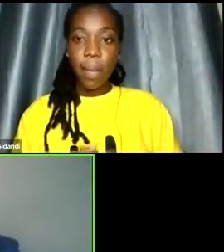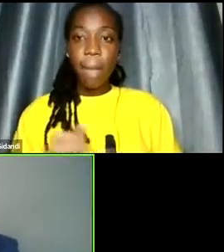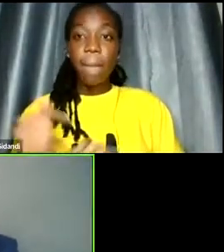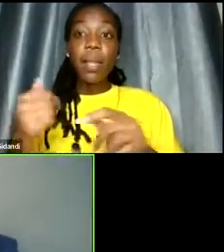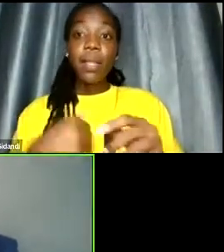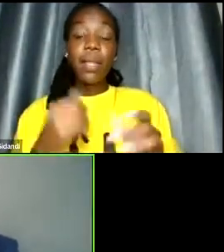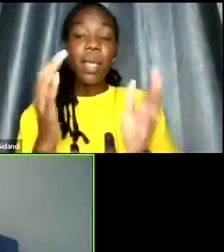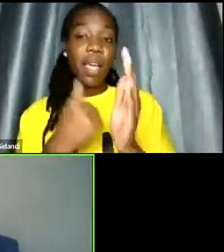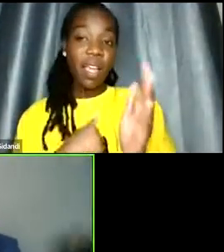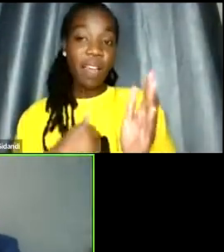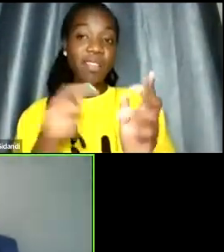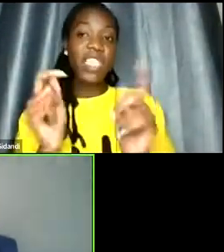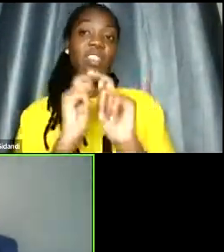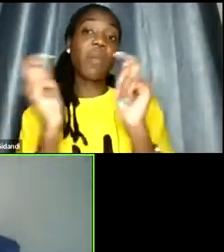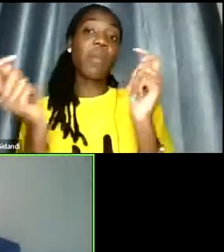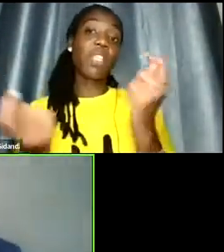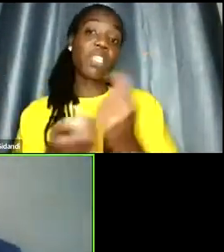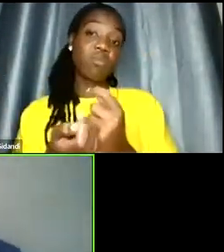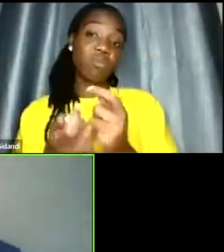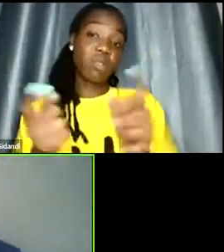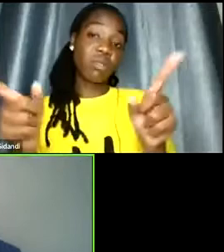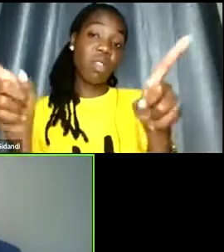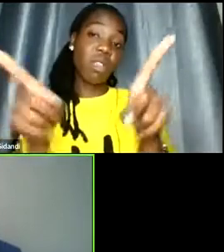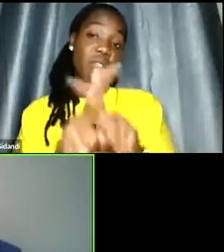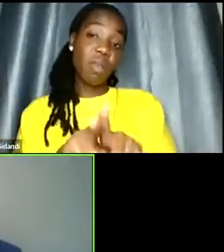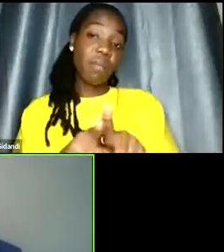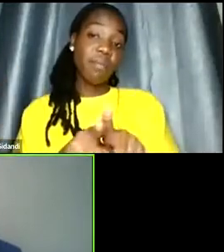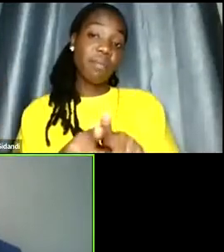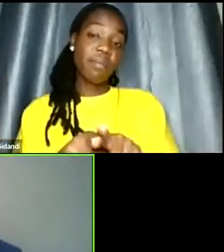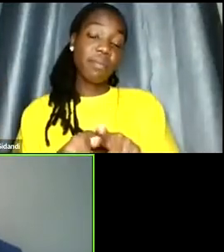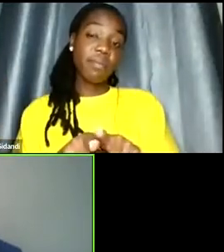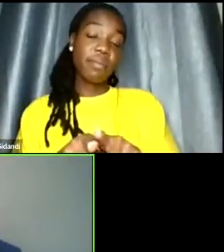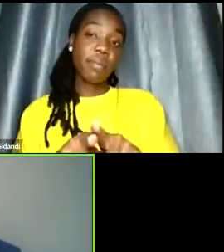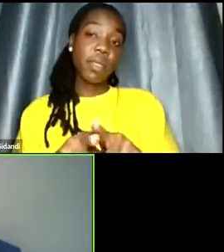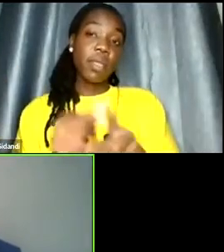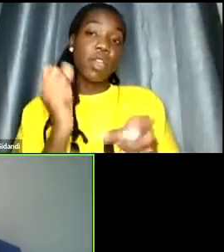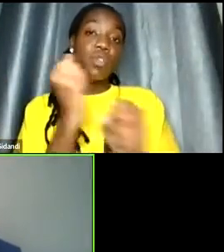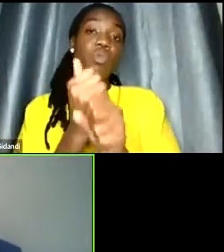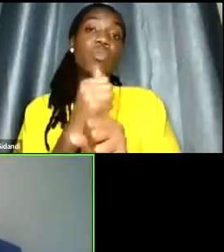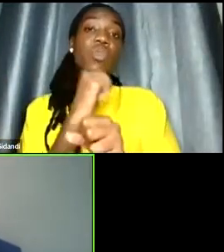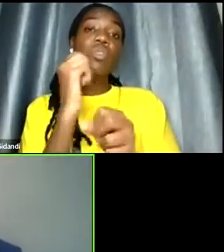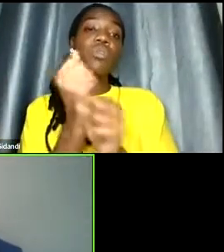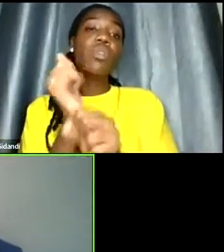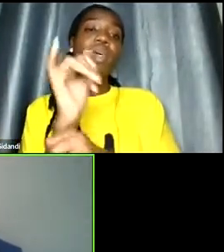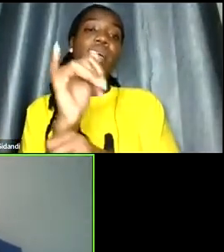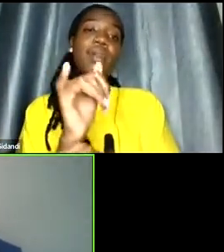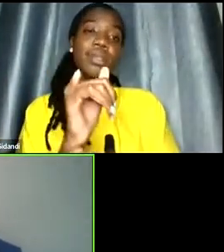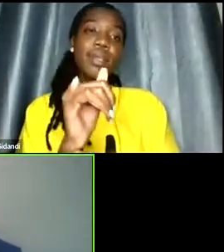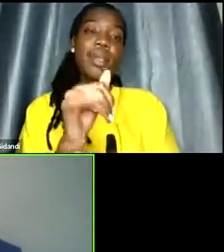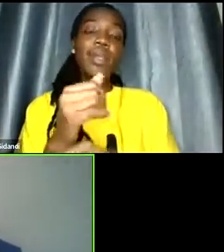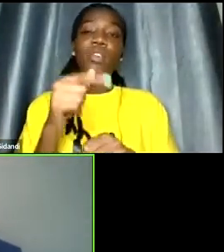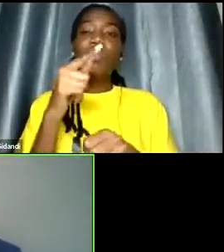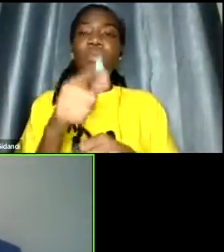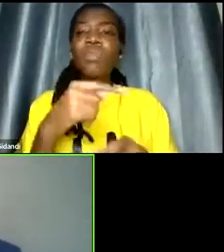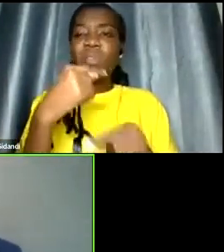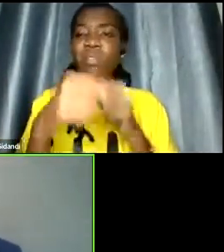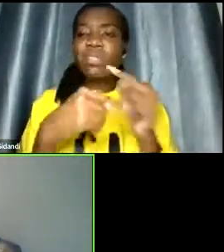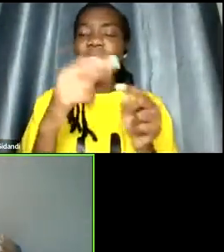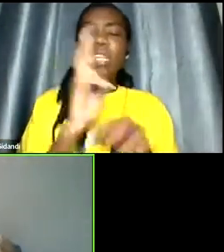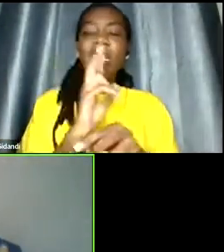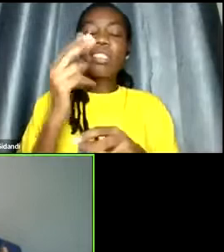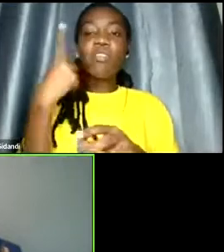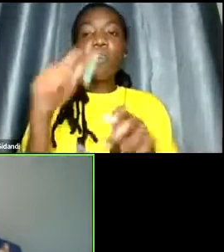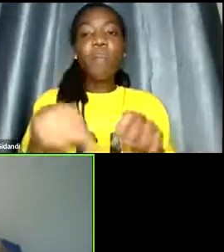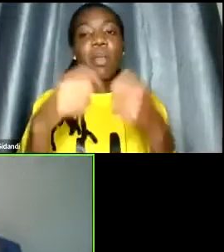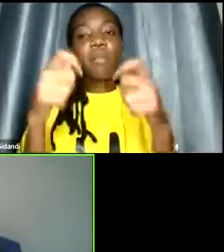and whatever else, isms, those isms, we know the isms. Do not do that. You're running the risk of destroying your organization. And if